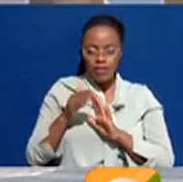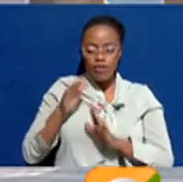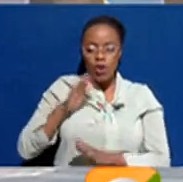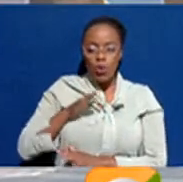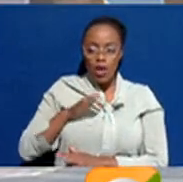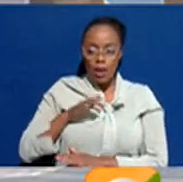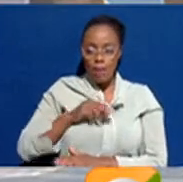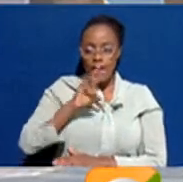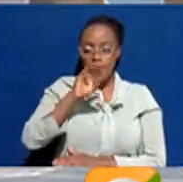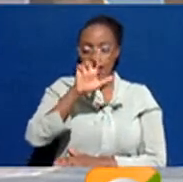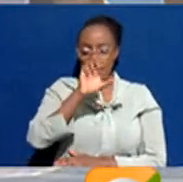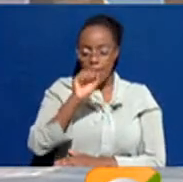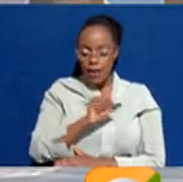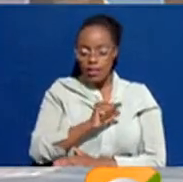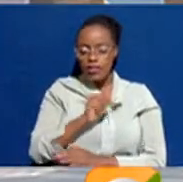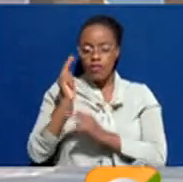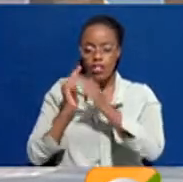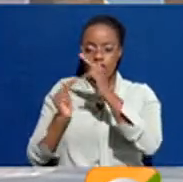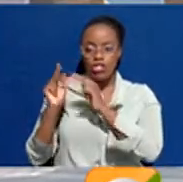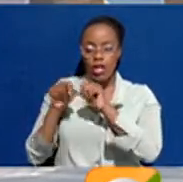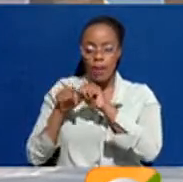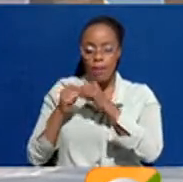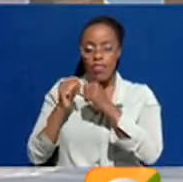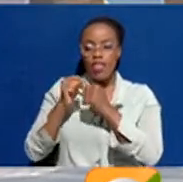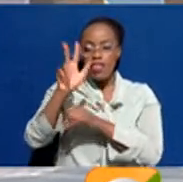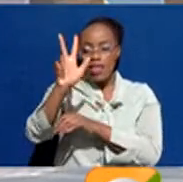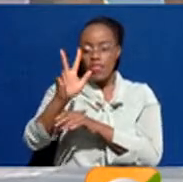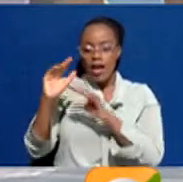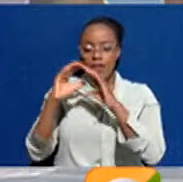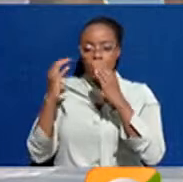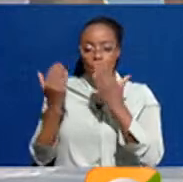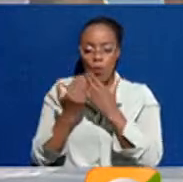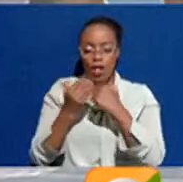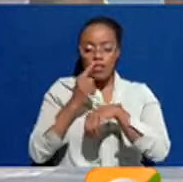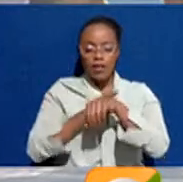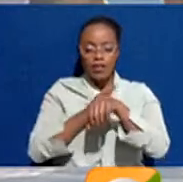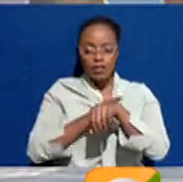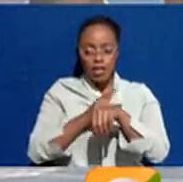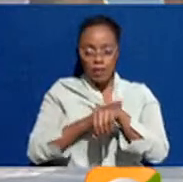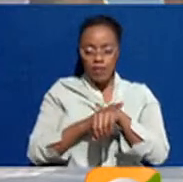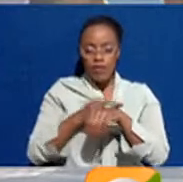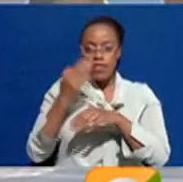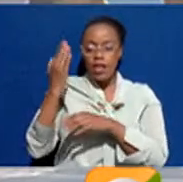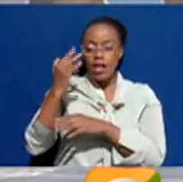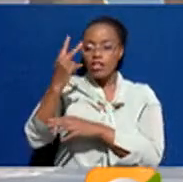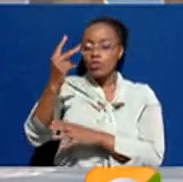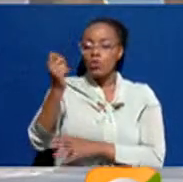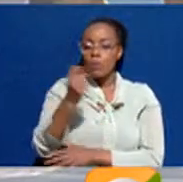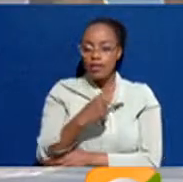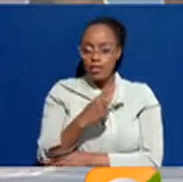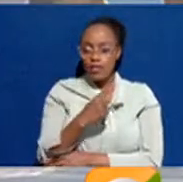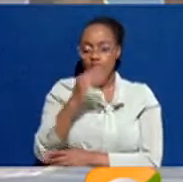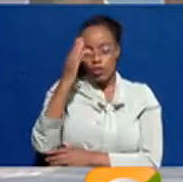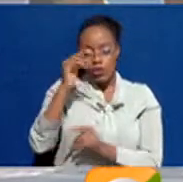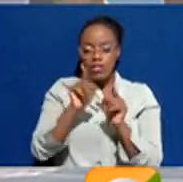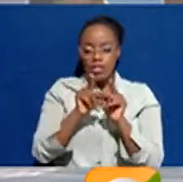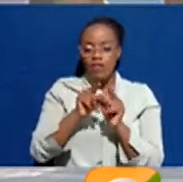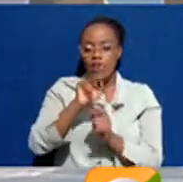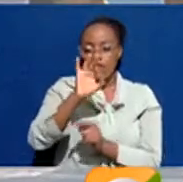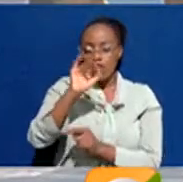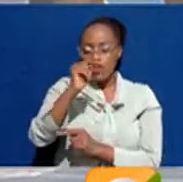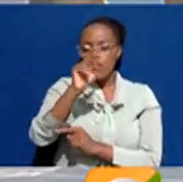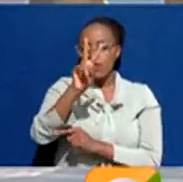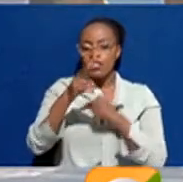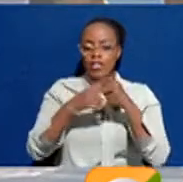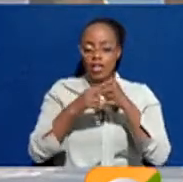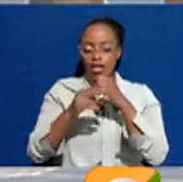women's mile in history, breaking her third world record in the last 2 months. You know, Kipyegon is 29